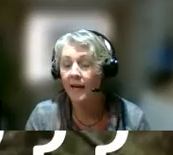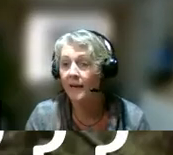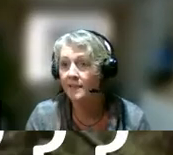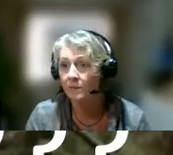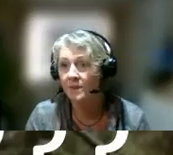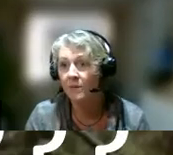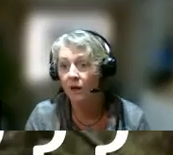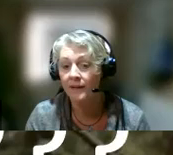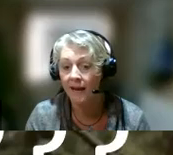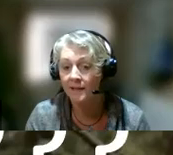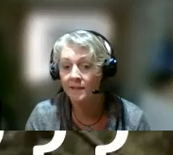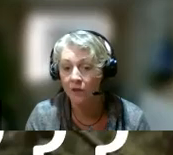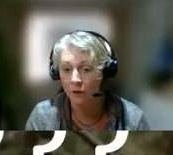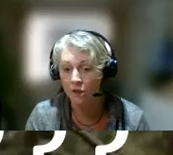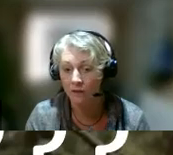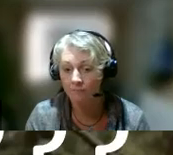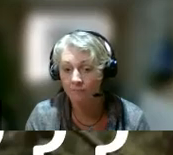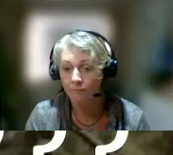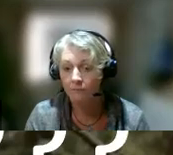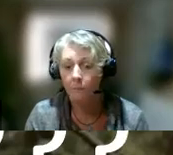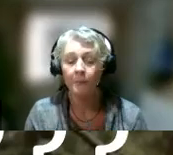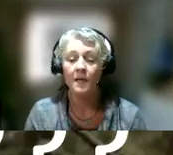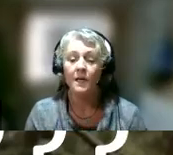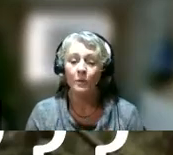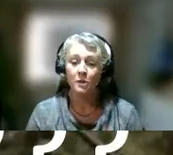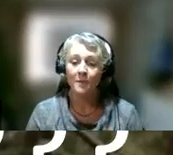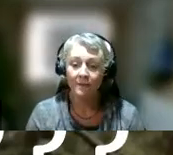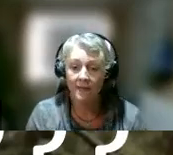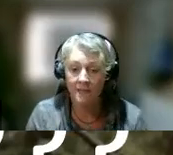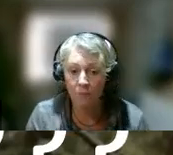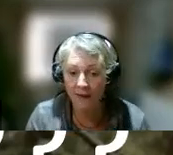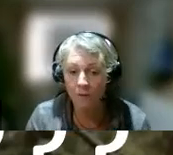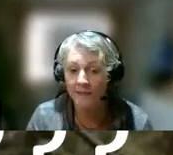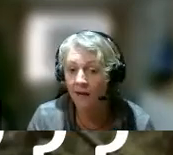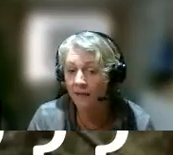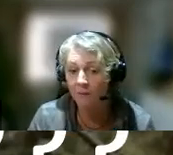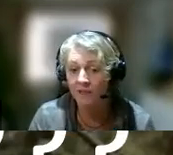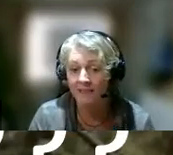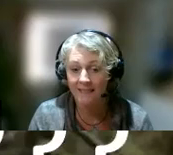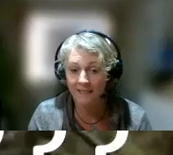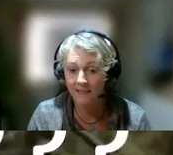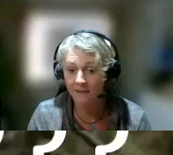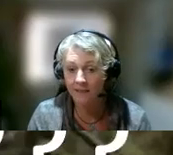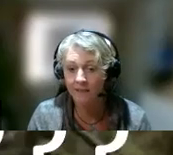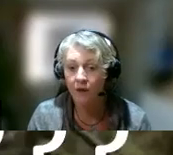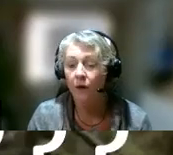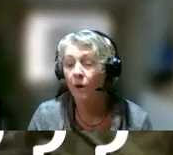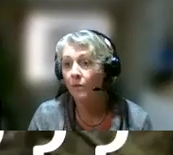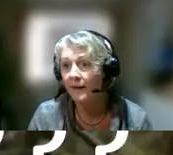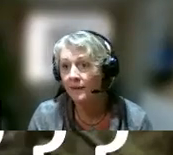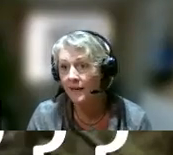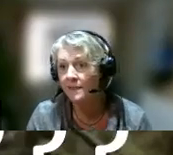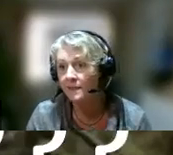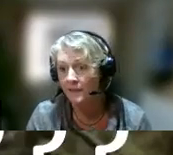that he had a symptom called anosognosia, which meant his brain was unable to see its illness